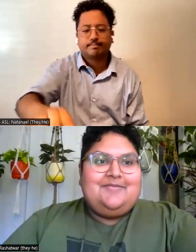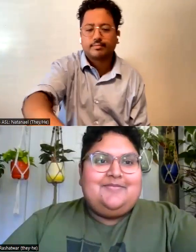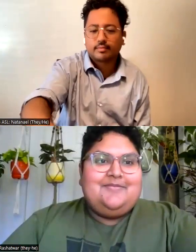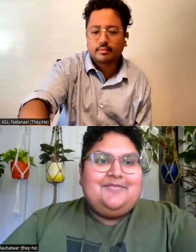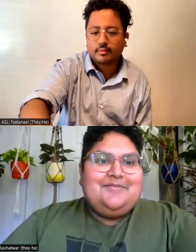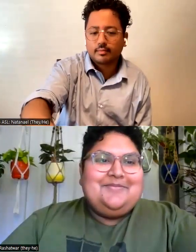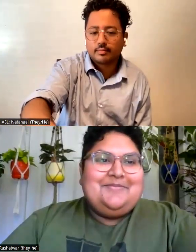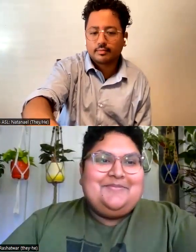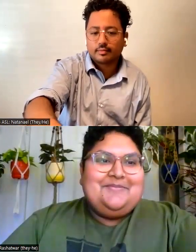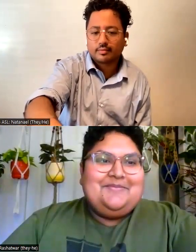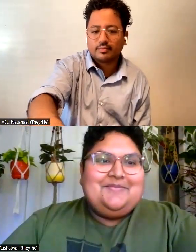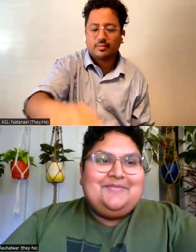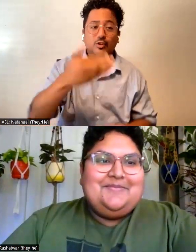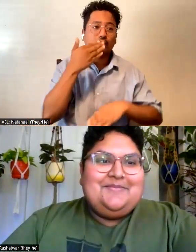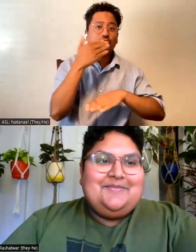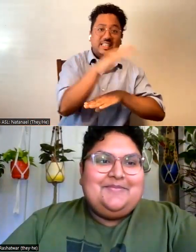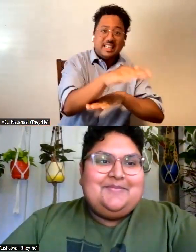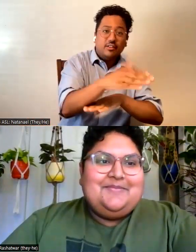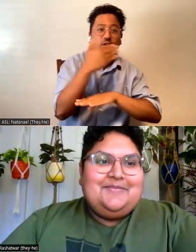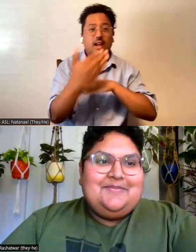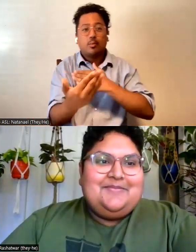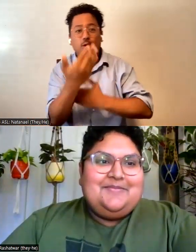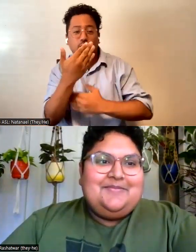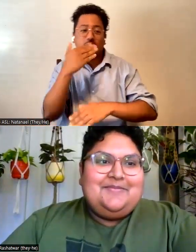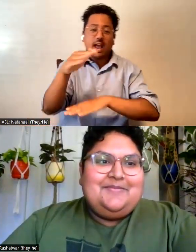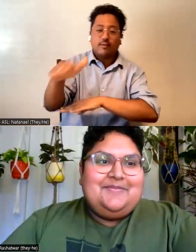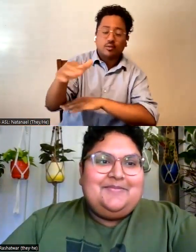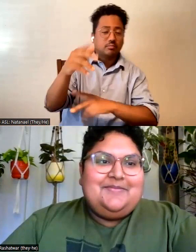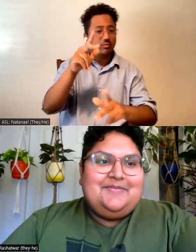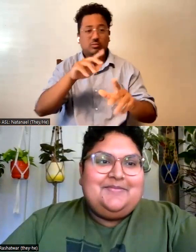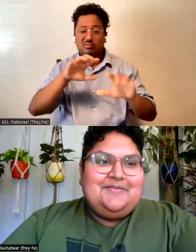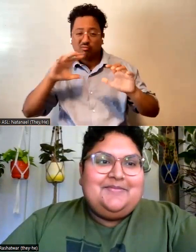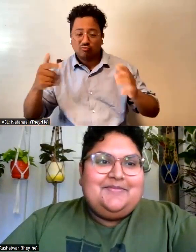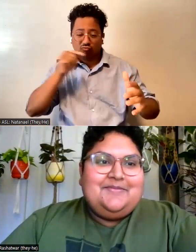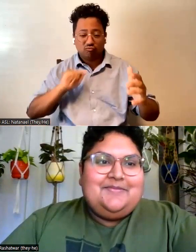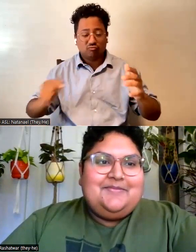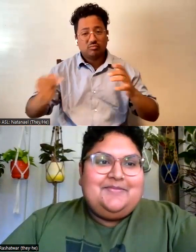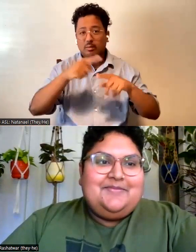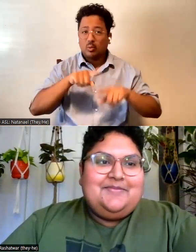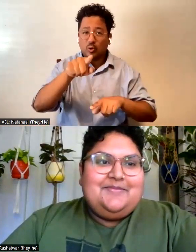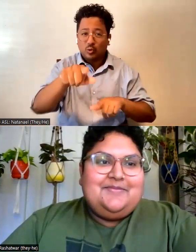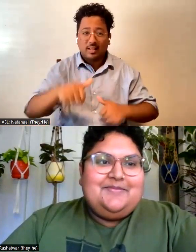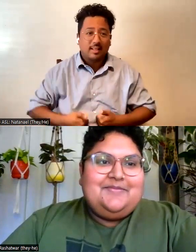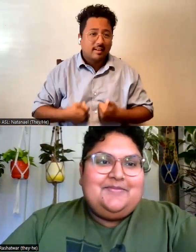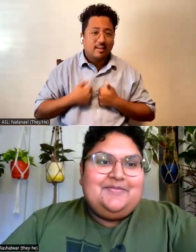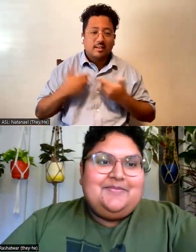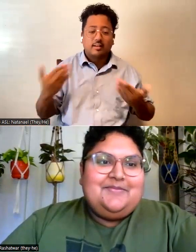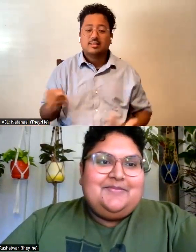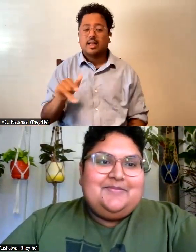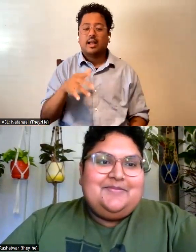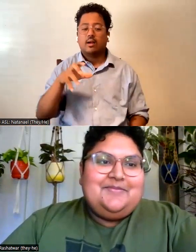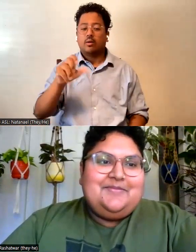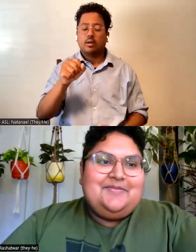Good evening, good morning, good afternoon to you, wherever you are in the world. I am Tigress Osborn. I'm the chair of the